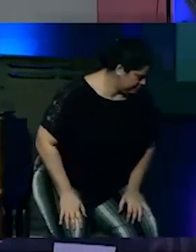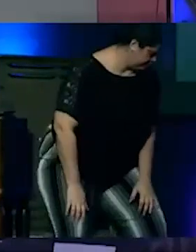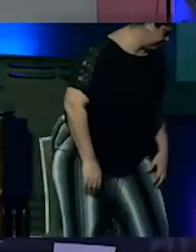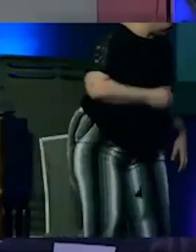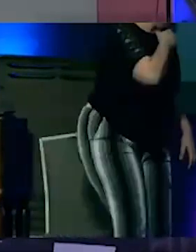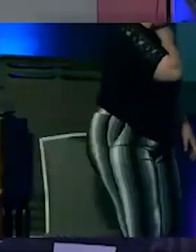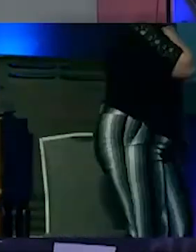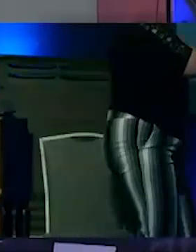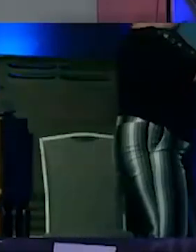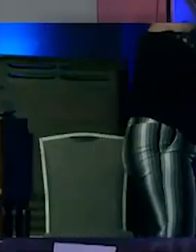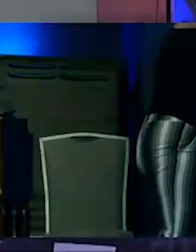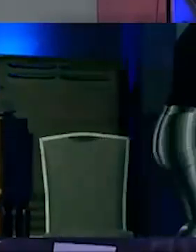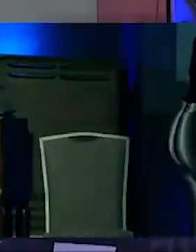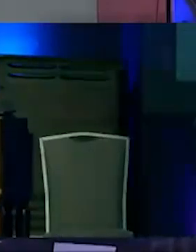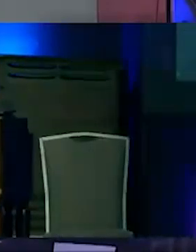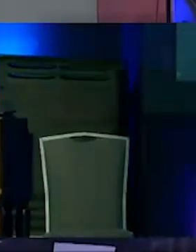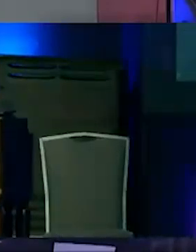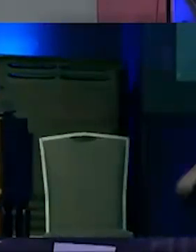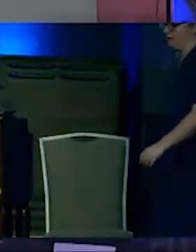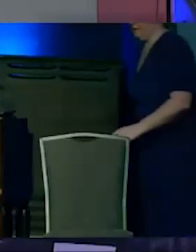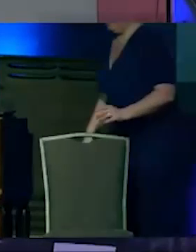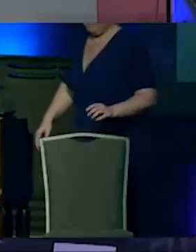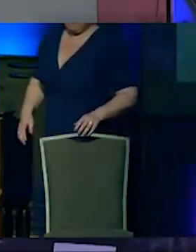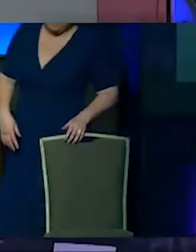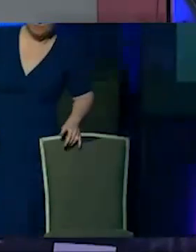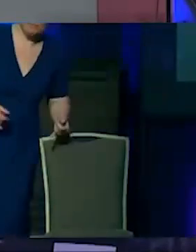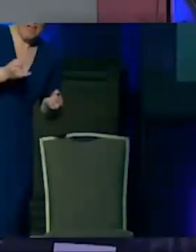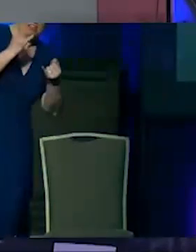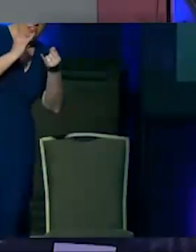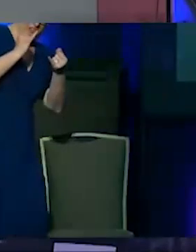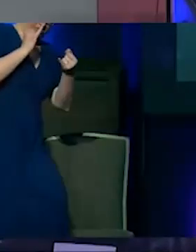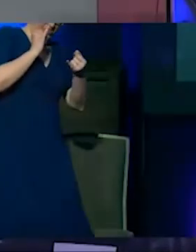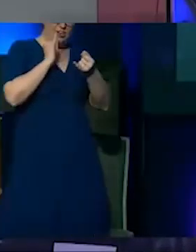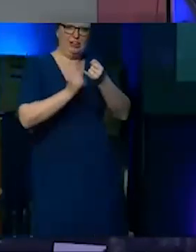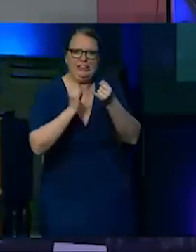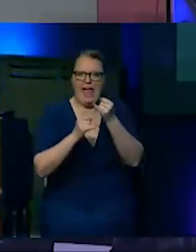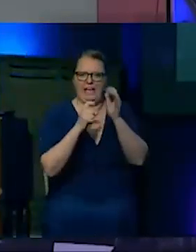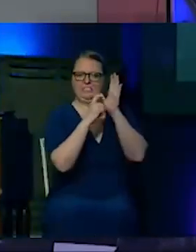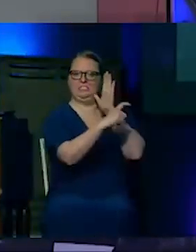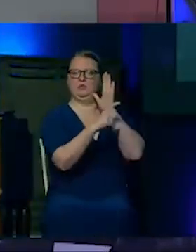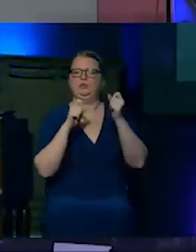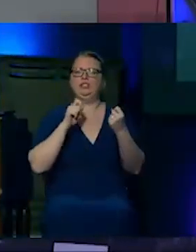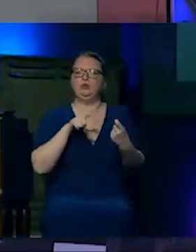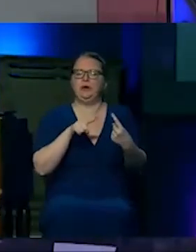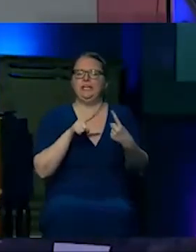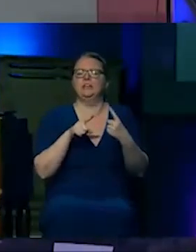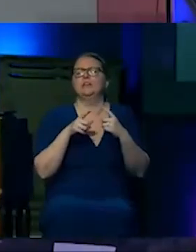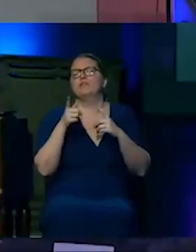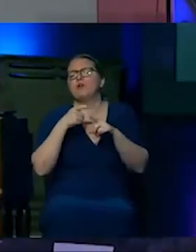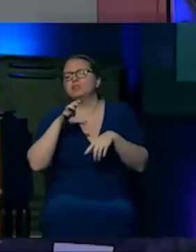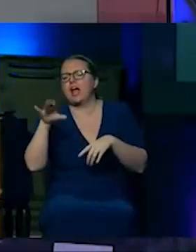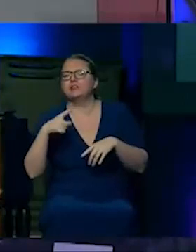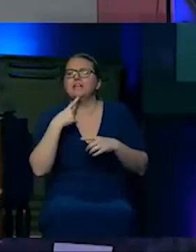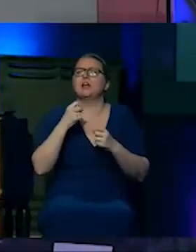they went to TRP in Chicago, the conference I just mentioned I was at, and they were there with their trans kid, and they said, "It's all the same songs